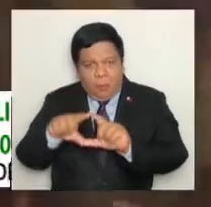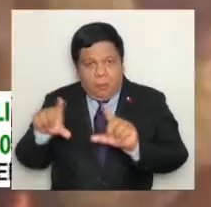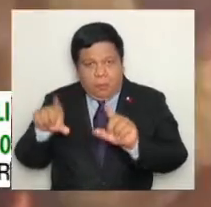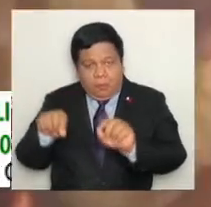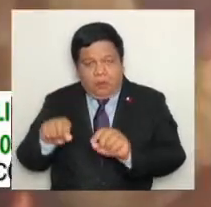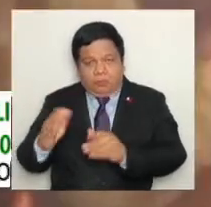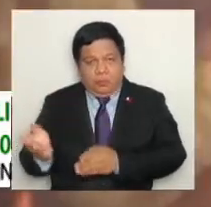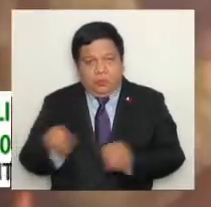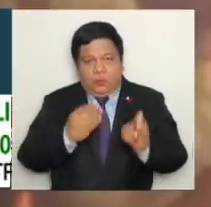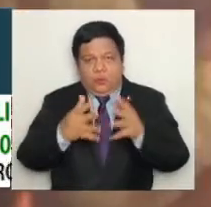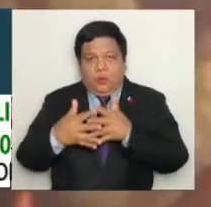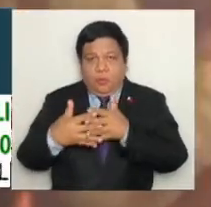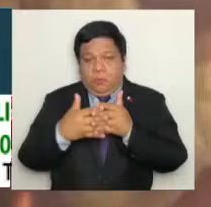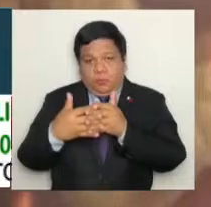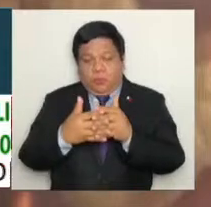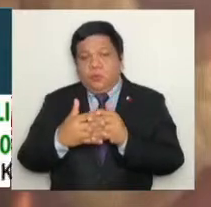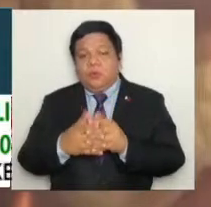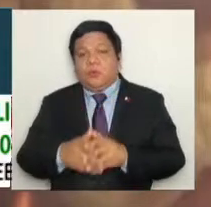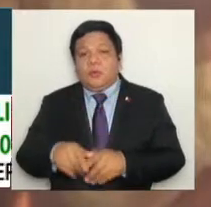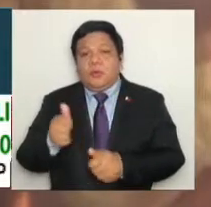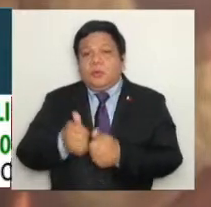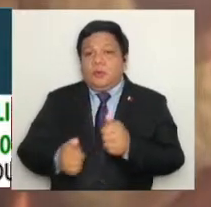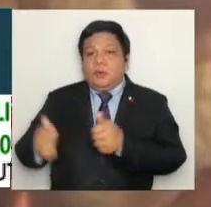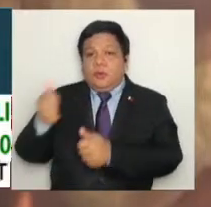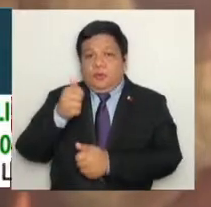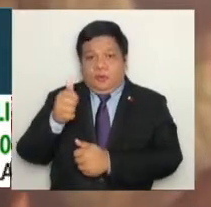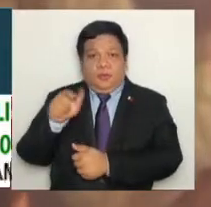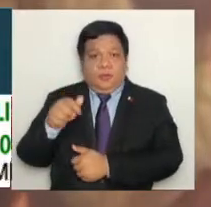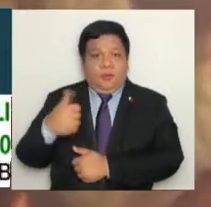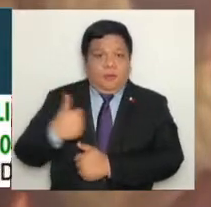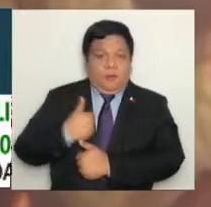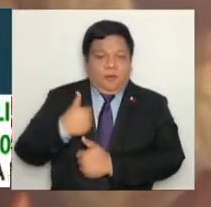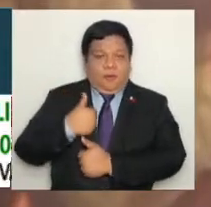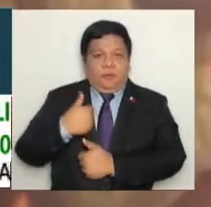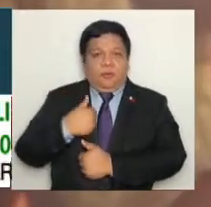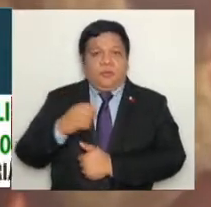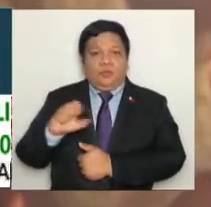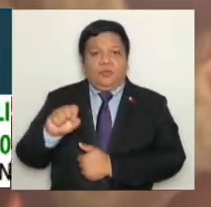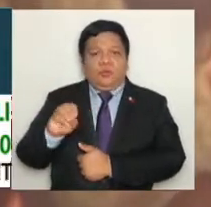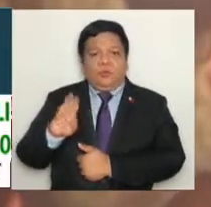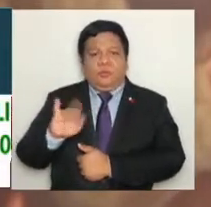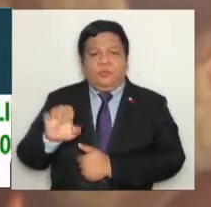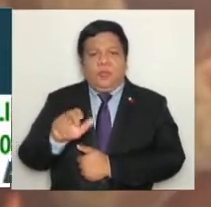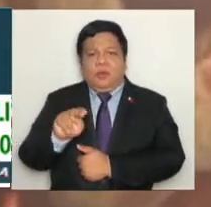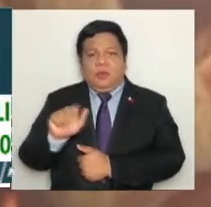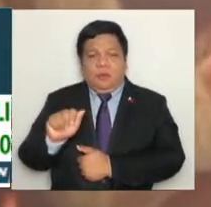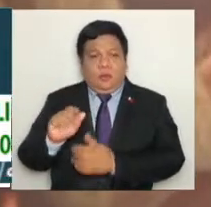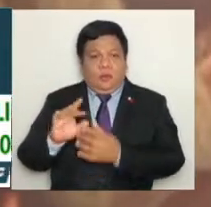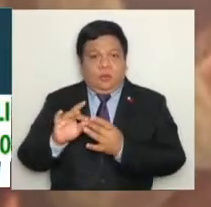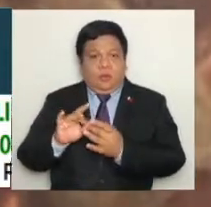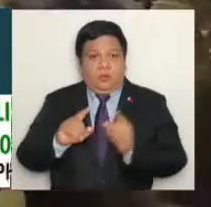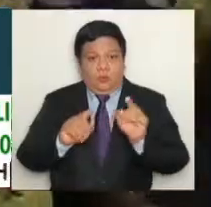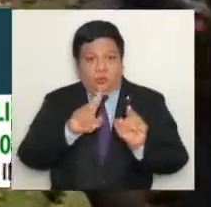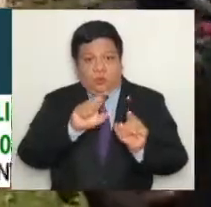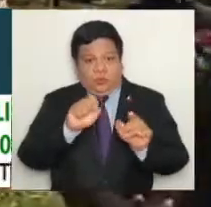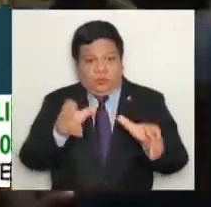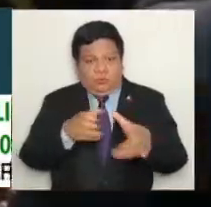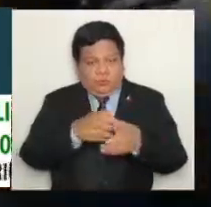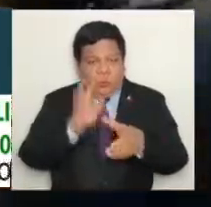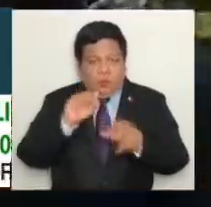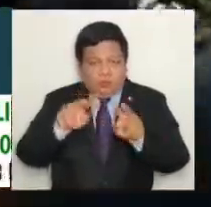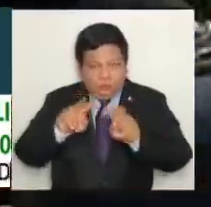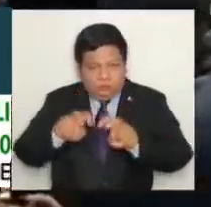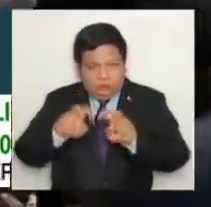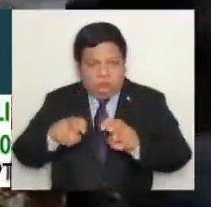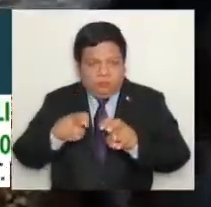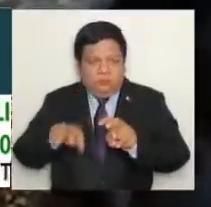Sulu. Armed Forces Chief of Staff General Cirilito Sobihana said U.S. experts will be the ones to uncover the contents